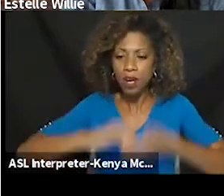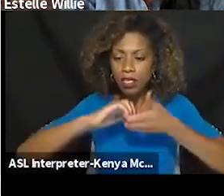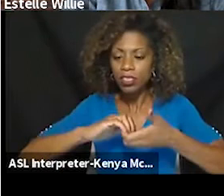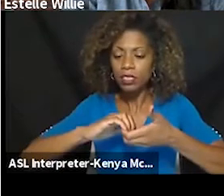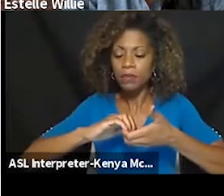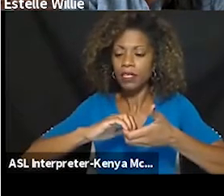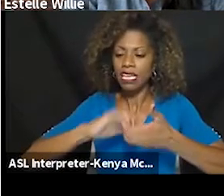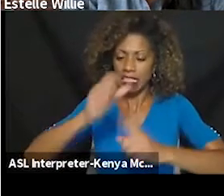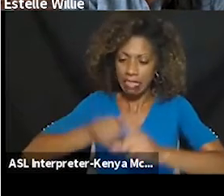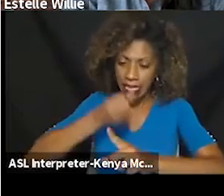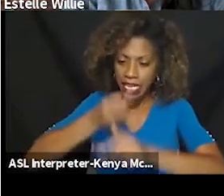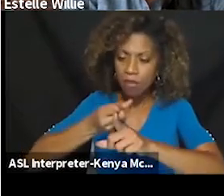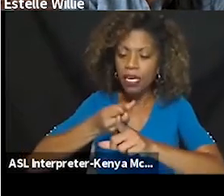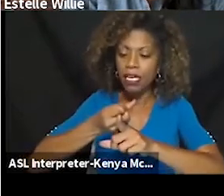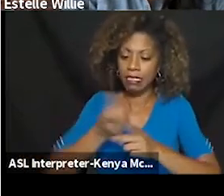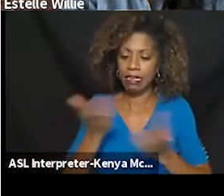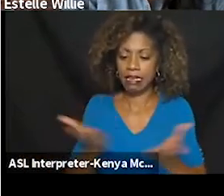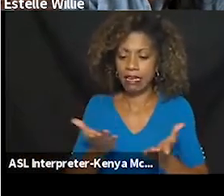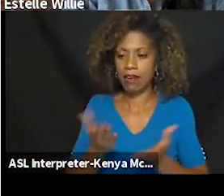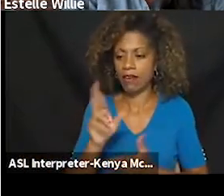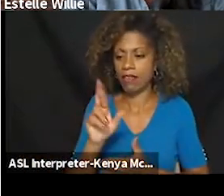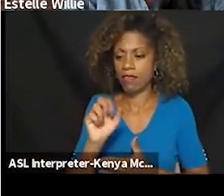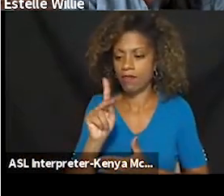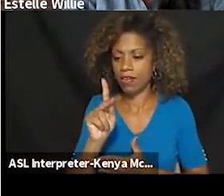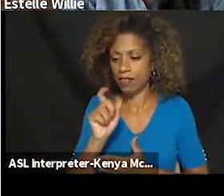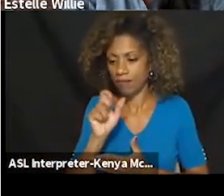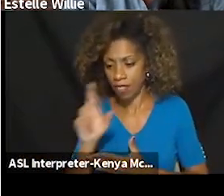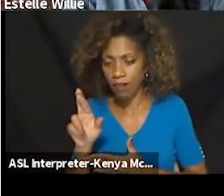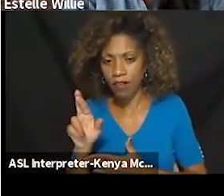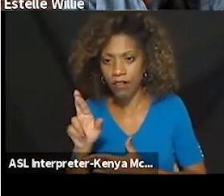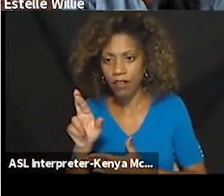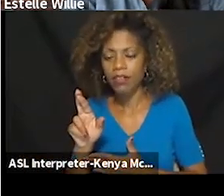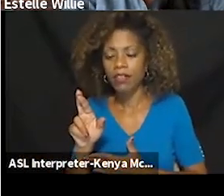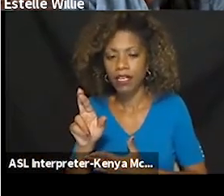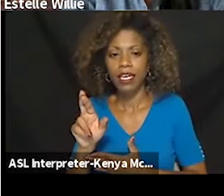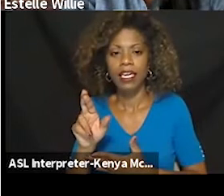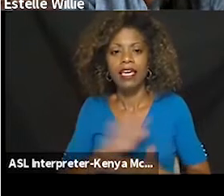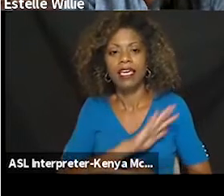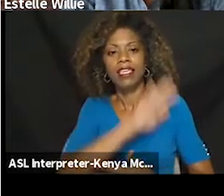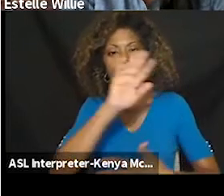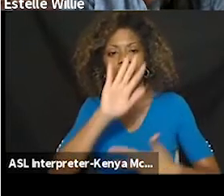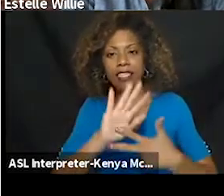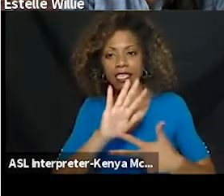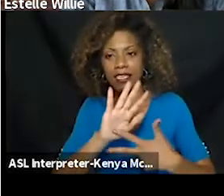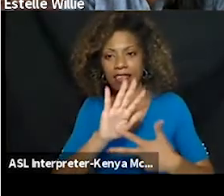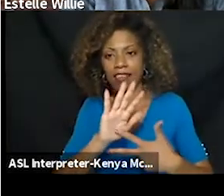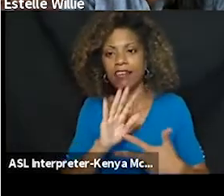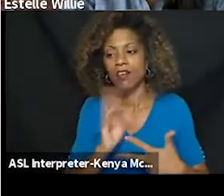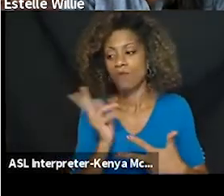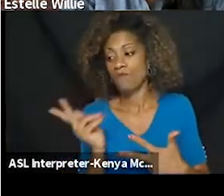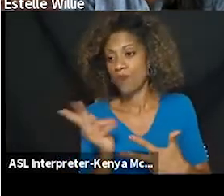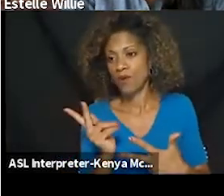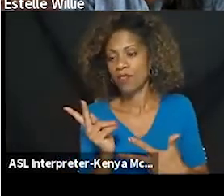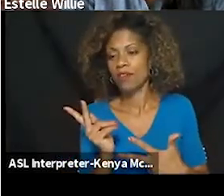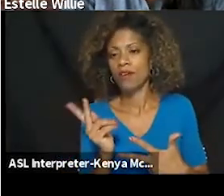work that we're doing at the Rockefeller Foundation. But then I want to do a deep dive. Carrie and Carlos will